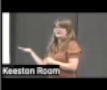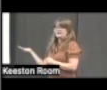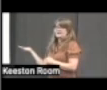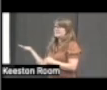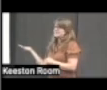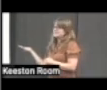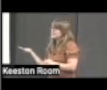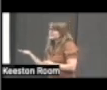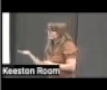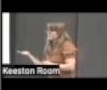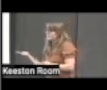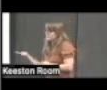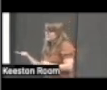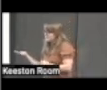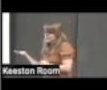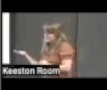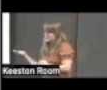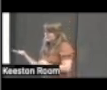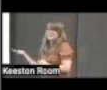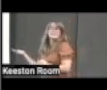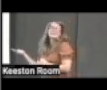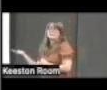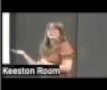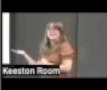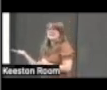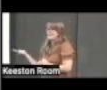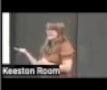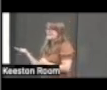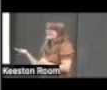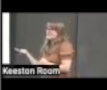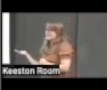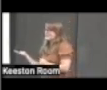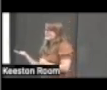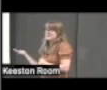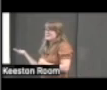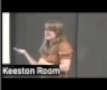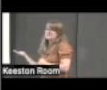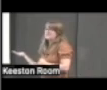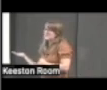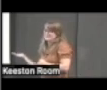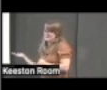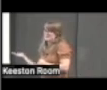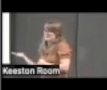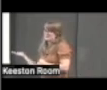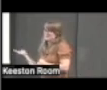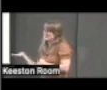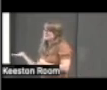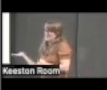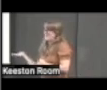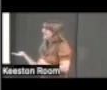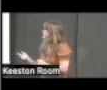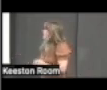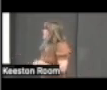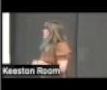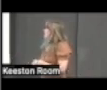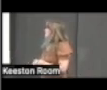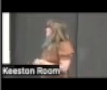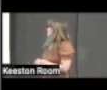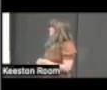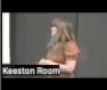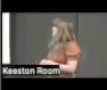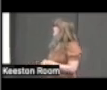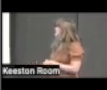because they didn't like the person we put them with, right? They were like, I may be a bunny, but I'm not breeding like a bunny with this bunny.